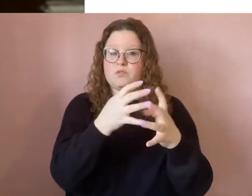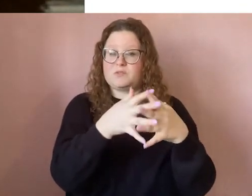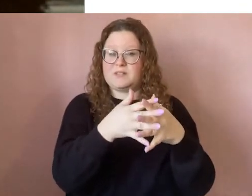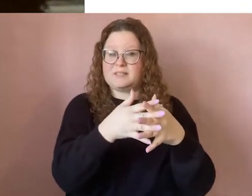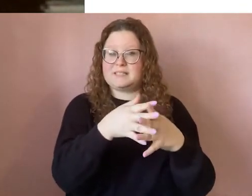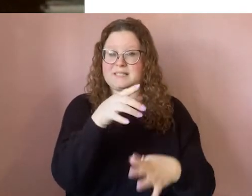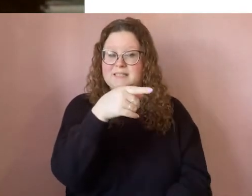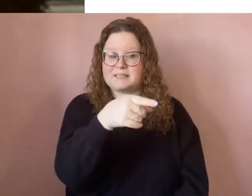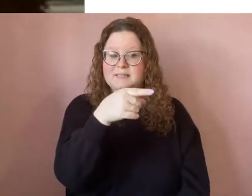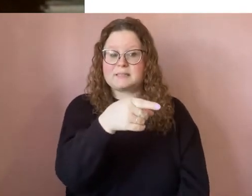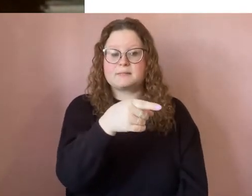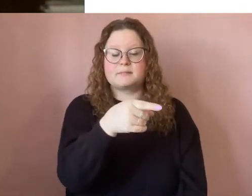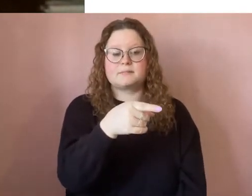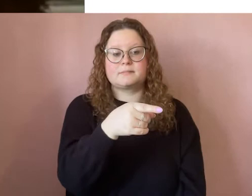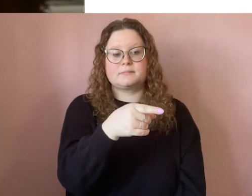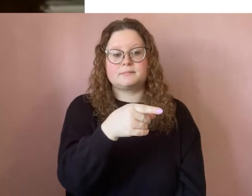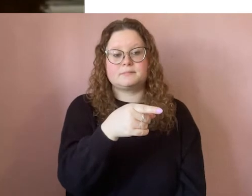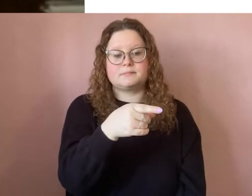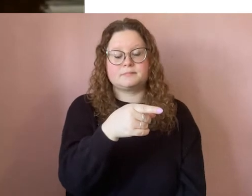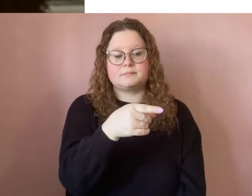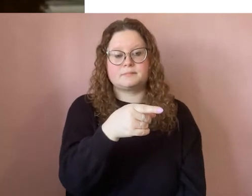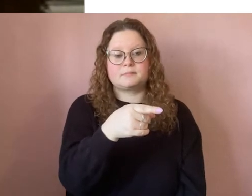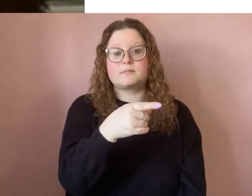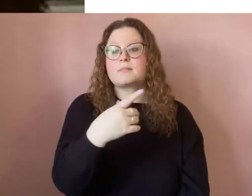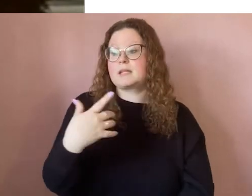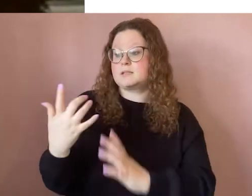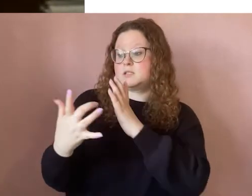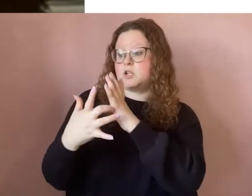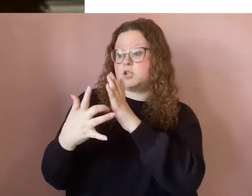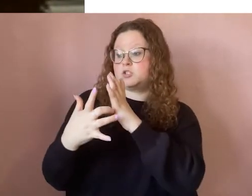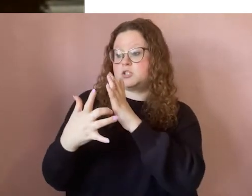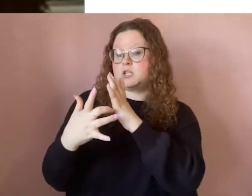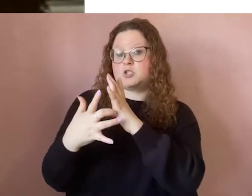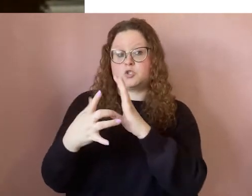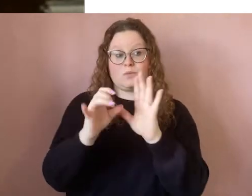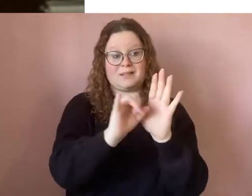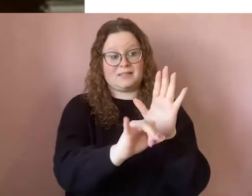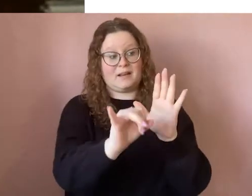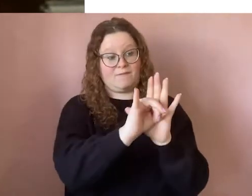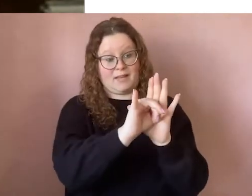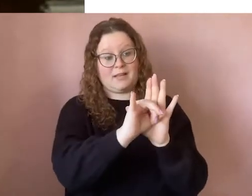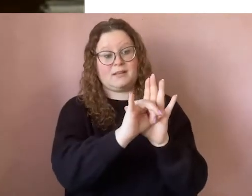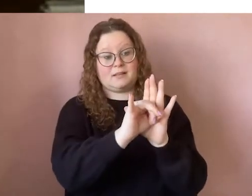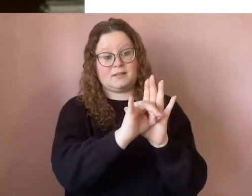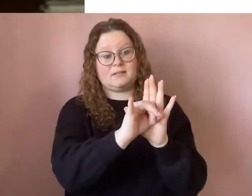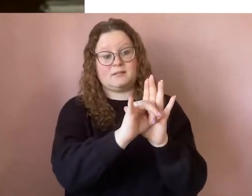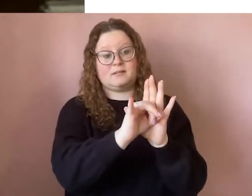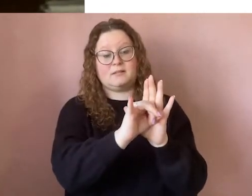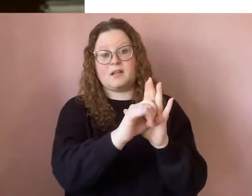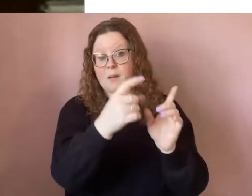using of technology to identify and validate biological markers of